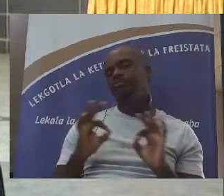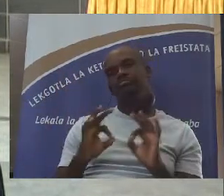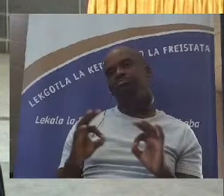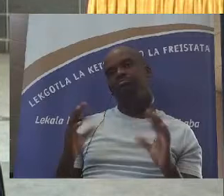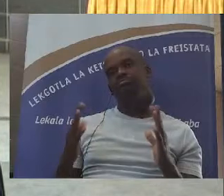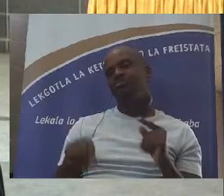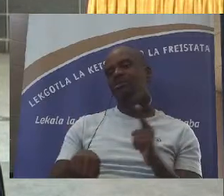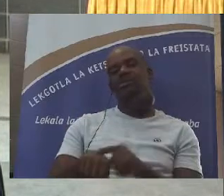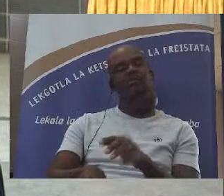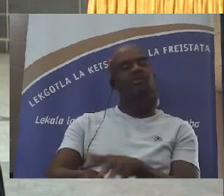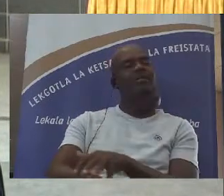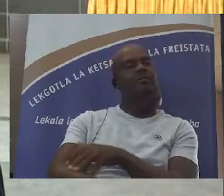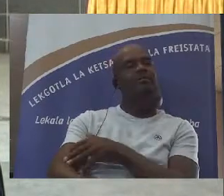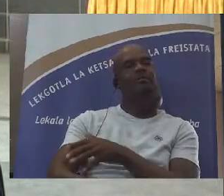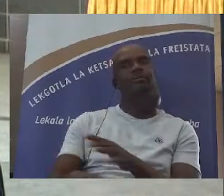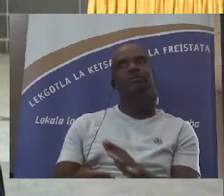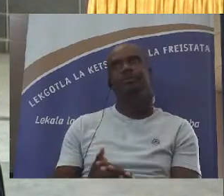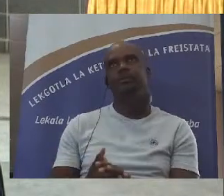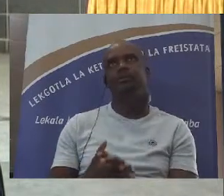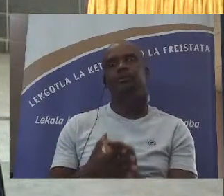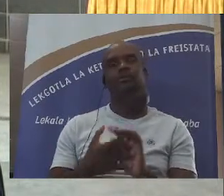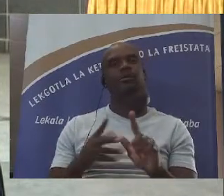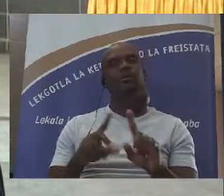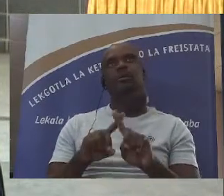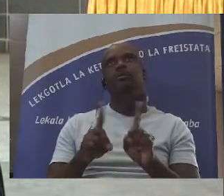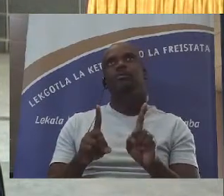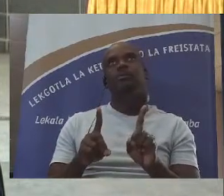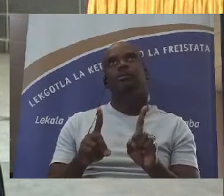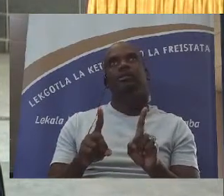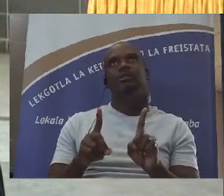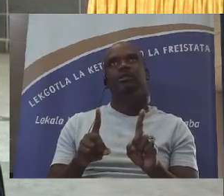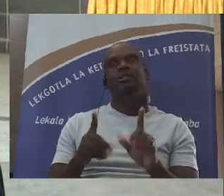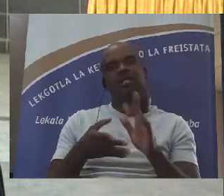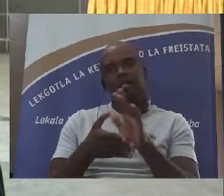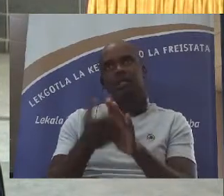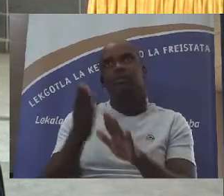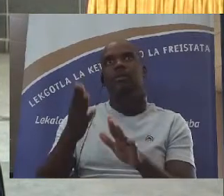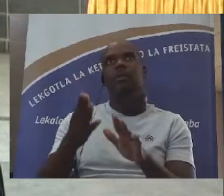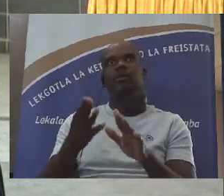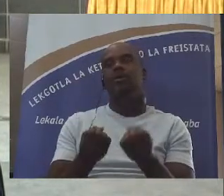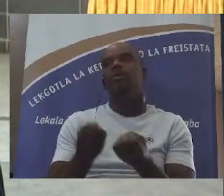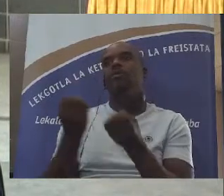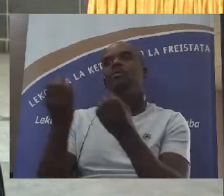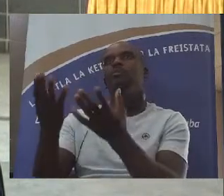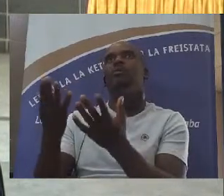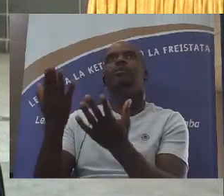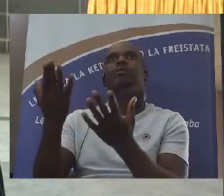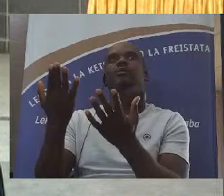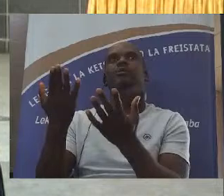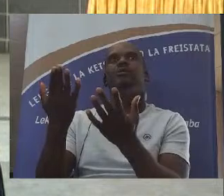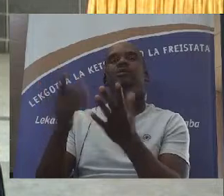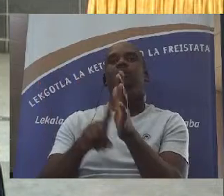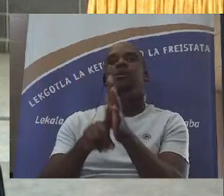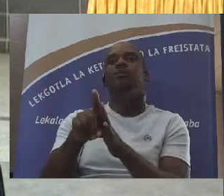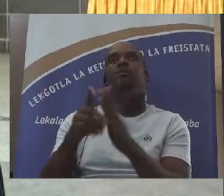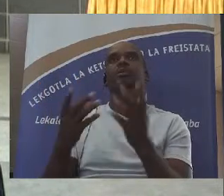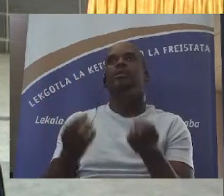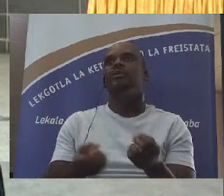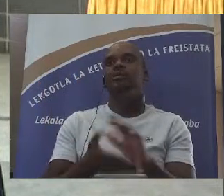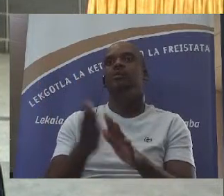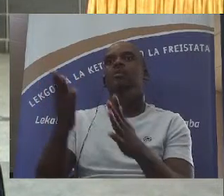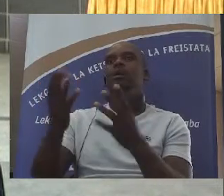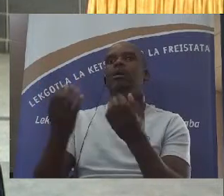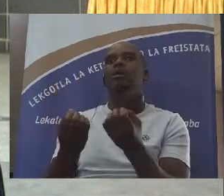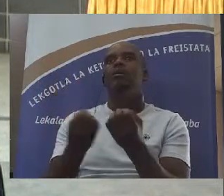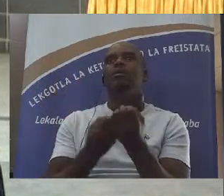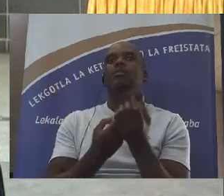that we have to go there and produce our certificates. But the main certificate that